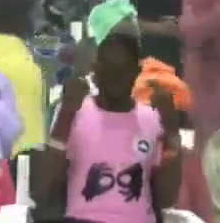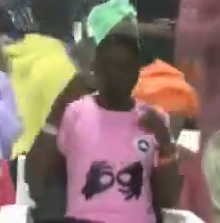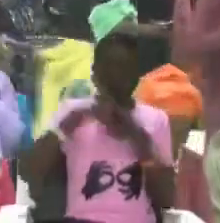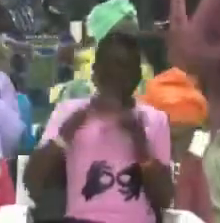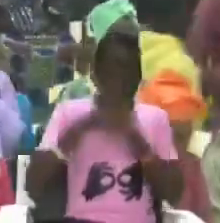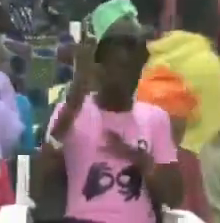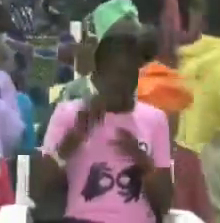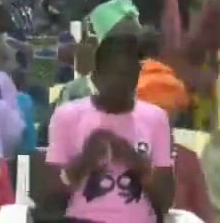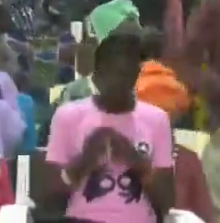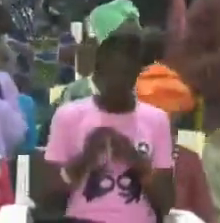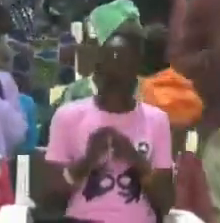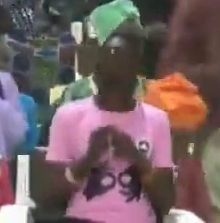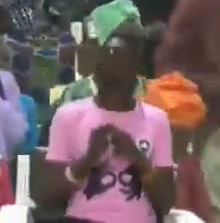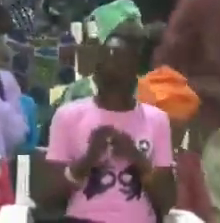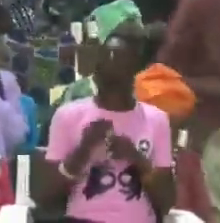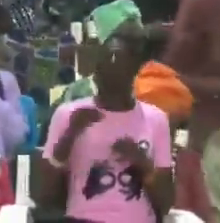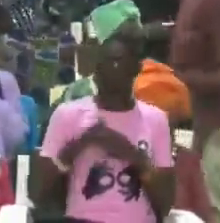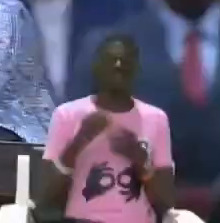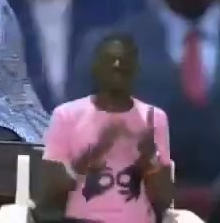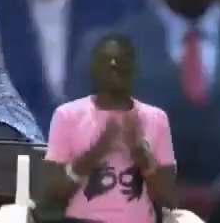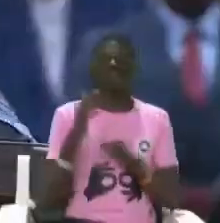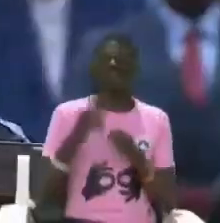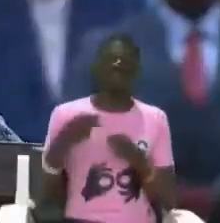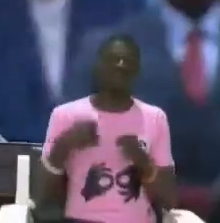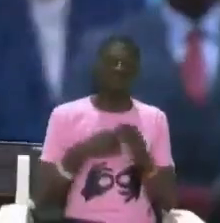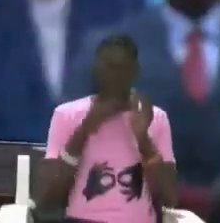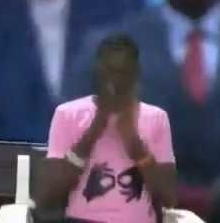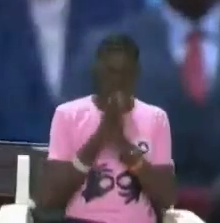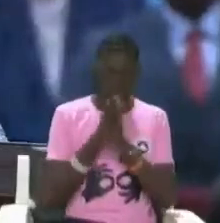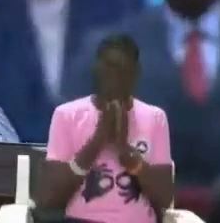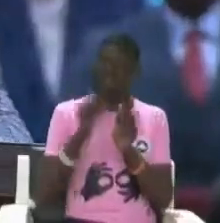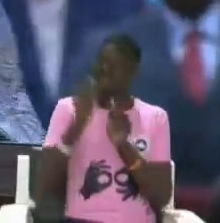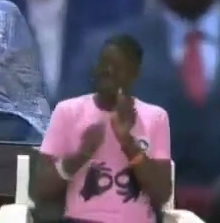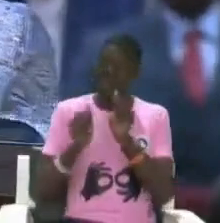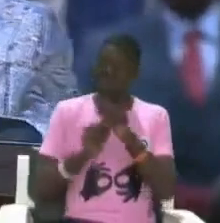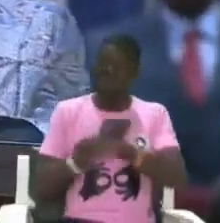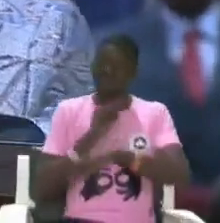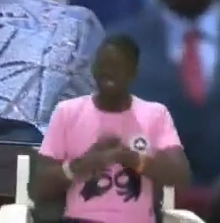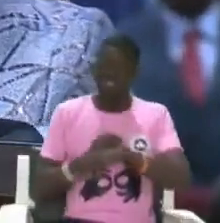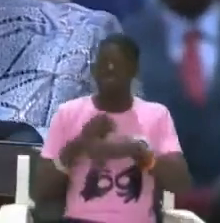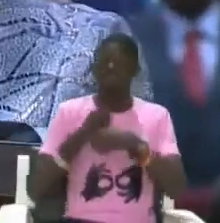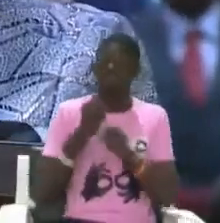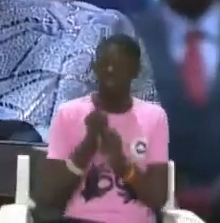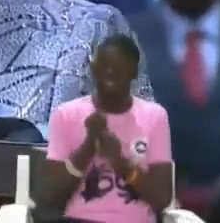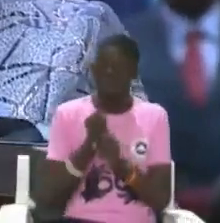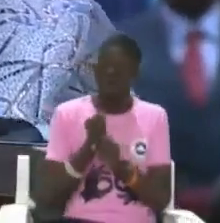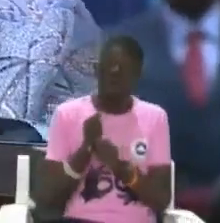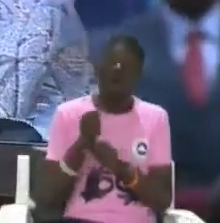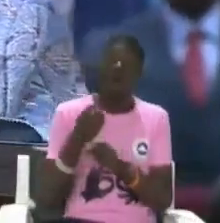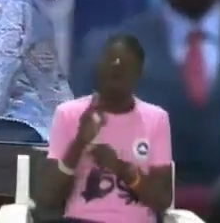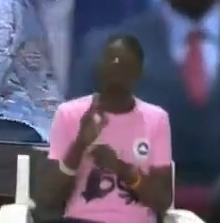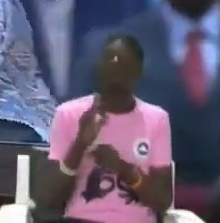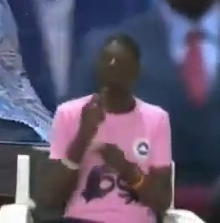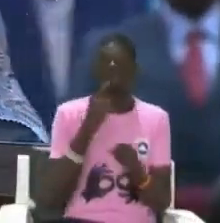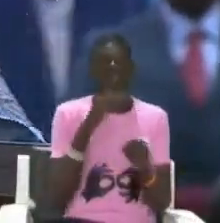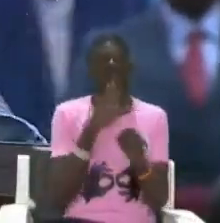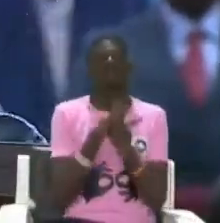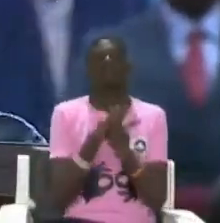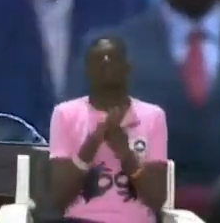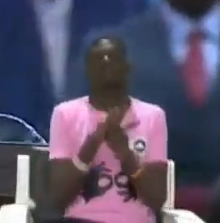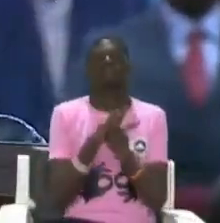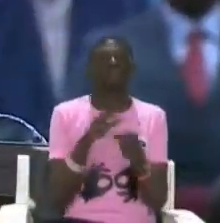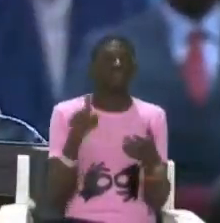Jesus' name, we have prayed. Every nation is made up of families.